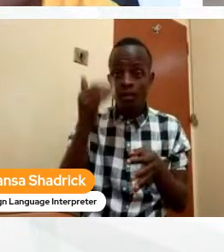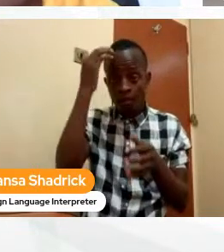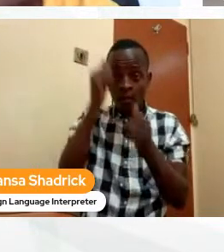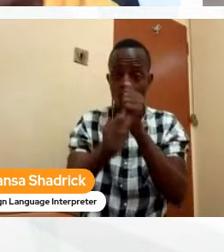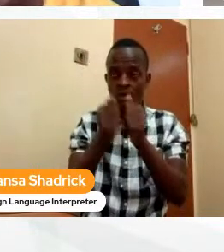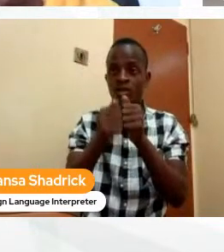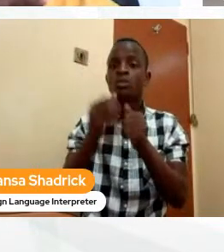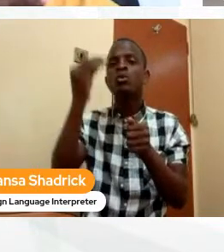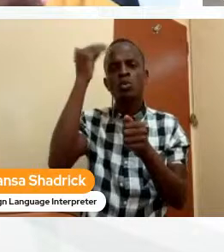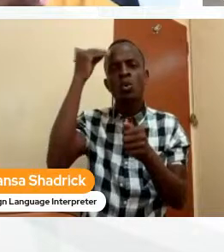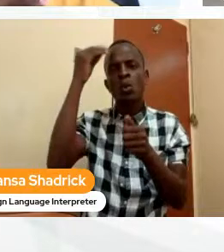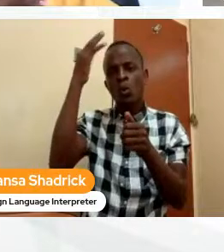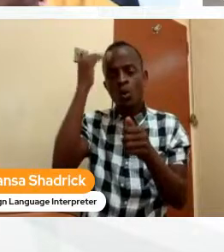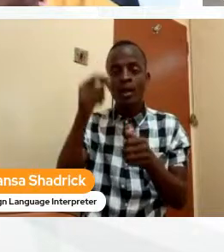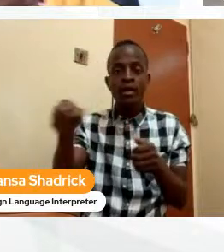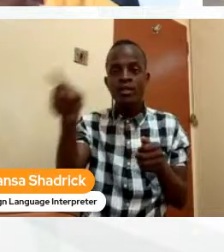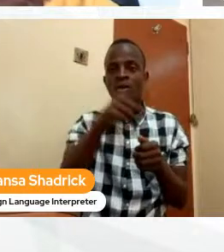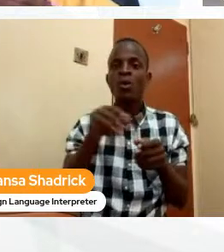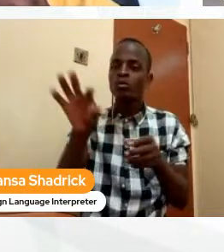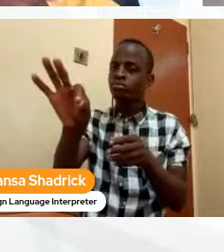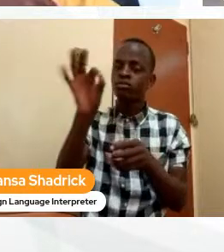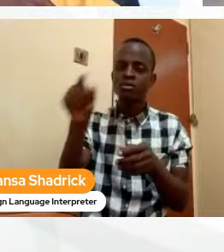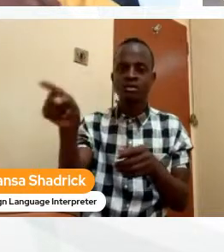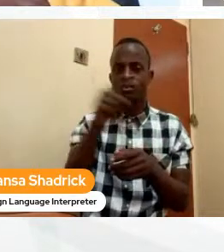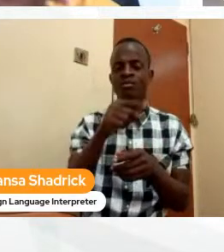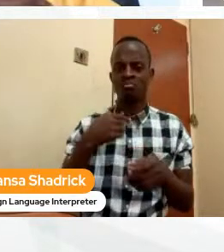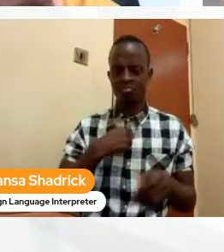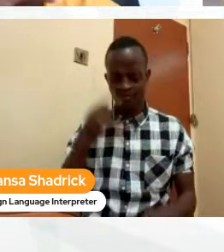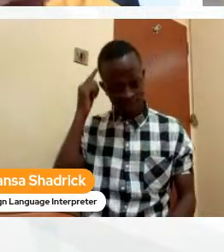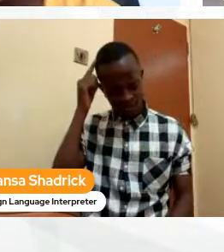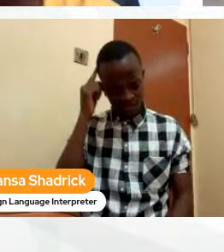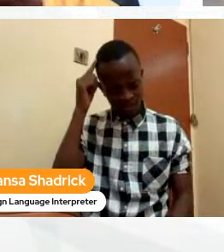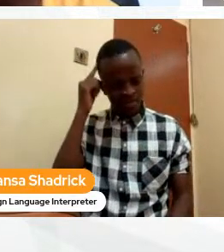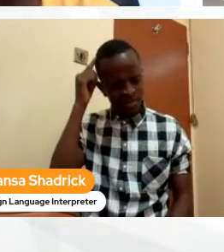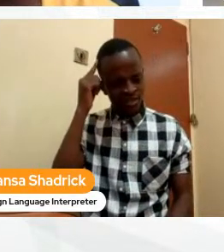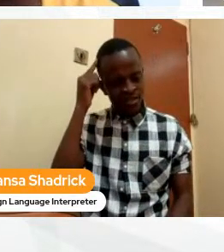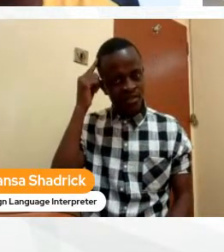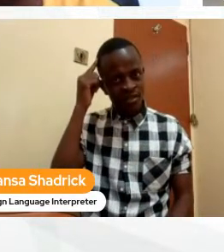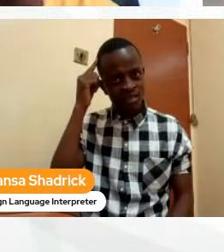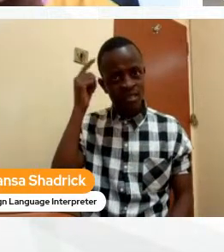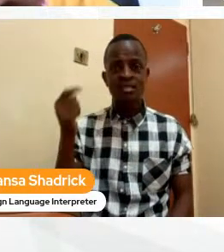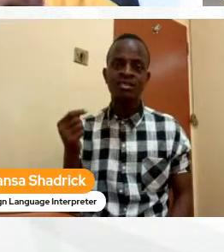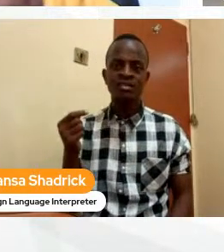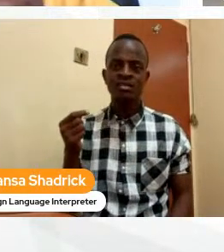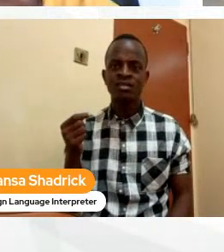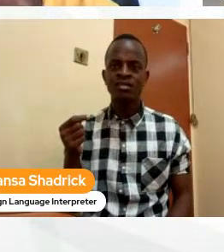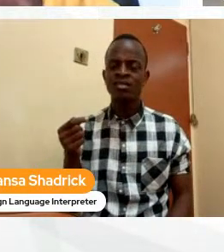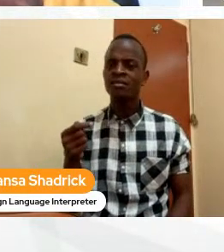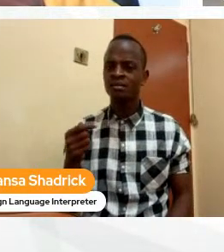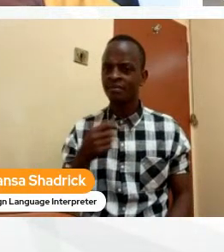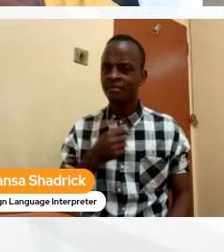yourself, why we should be able to pick you. But I think by and large, we prioritize